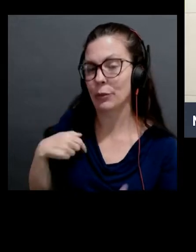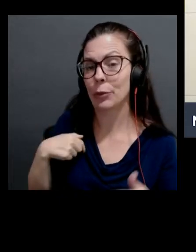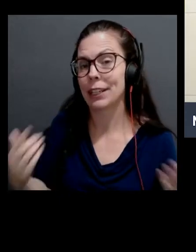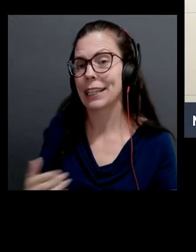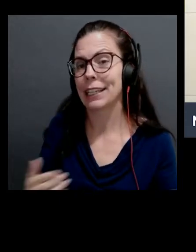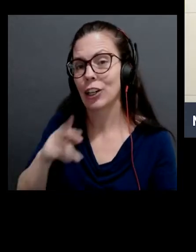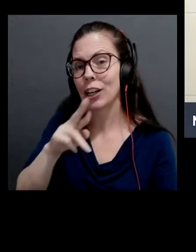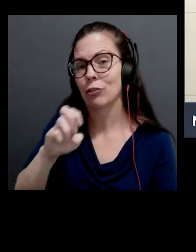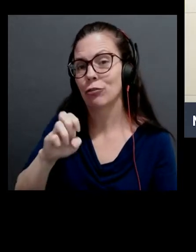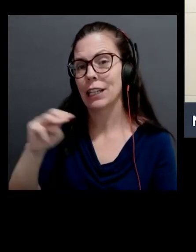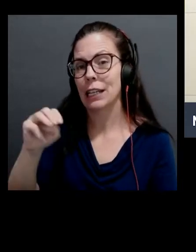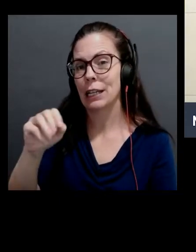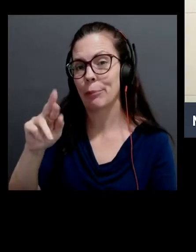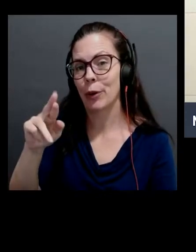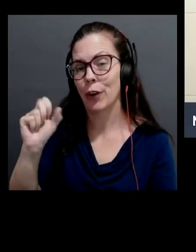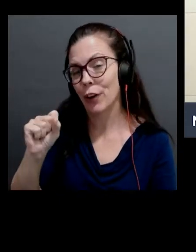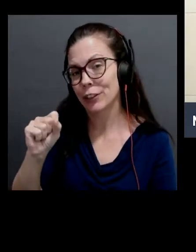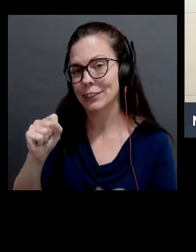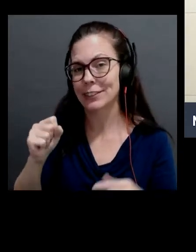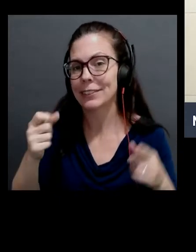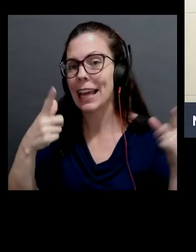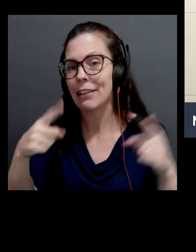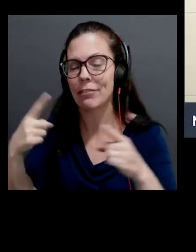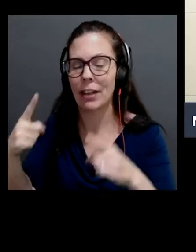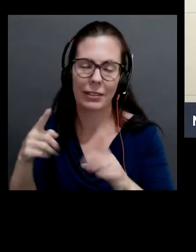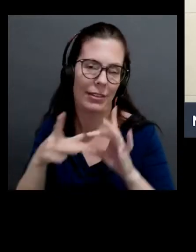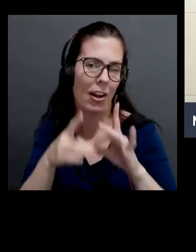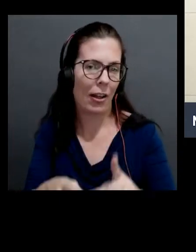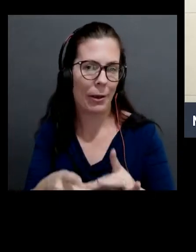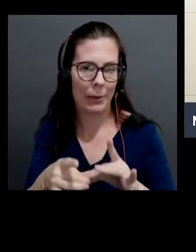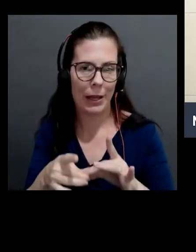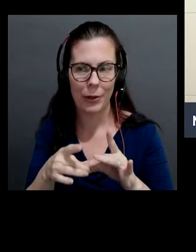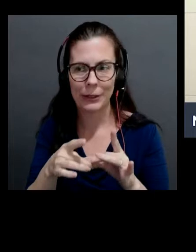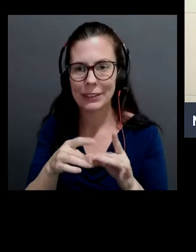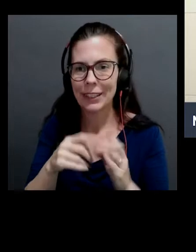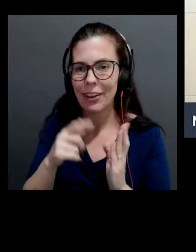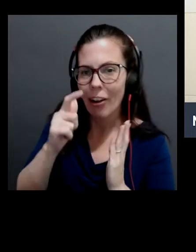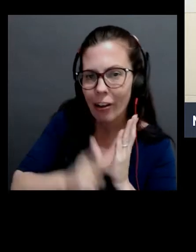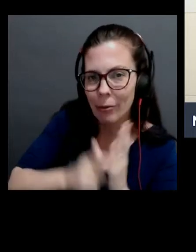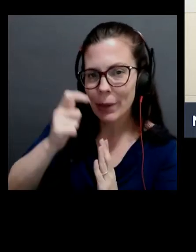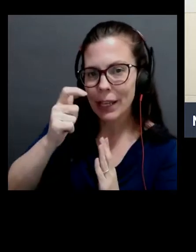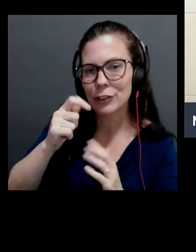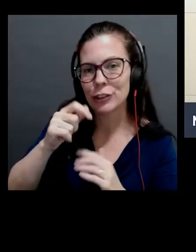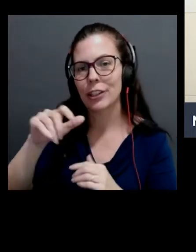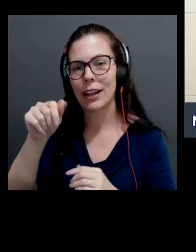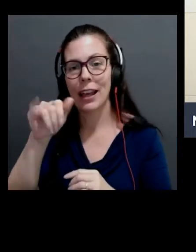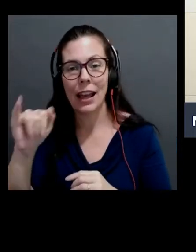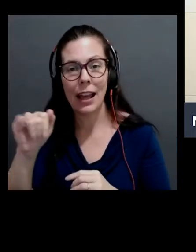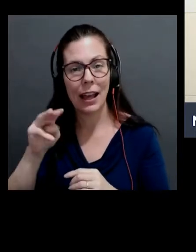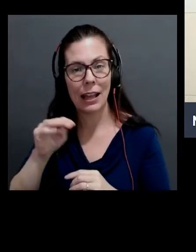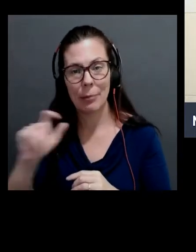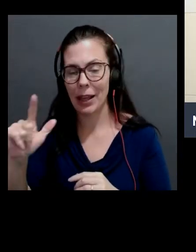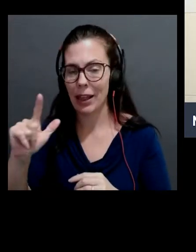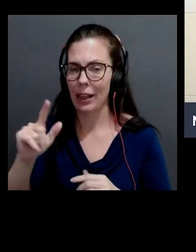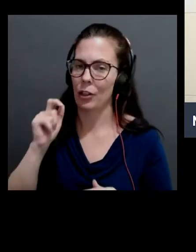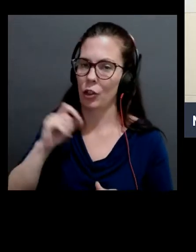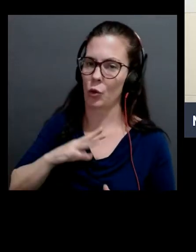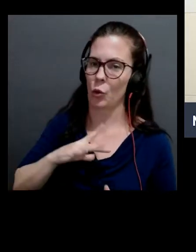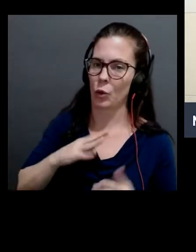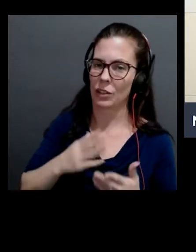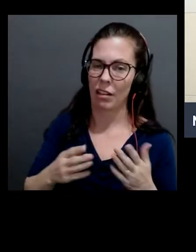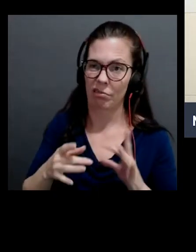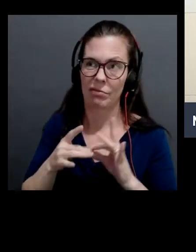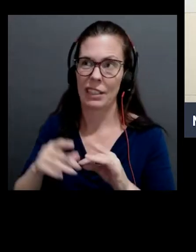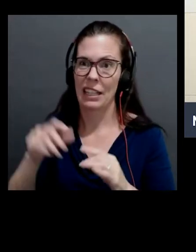Remars, an event that's all about automation, AI, ML, all kinds of cool things, even space.